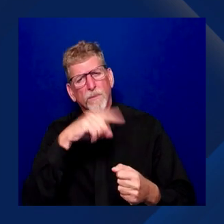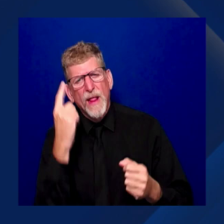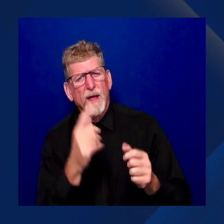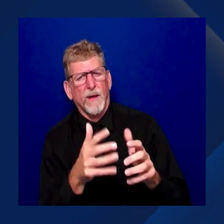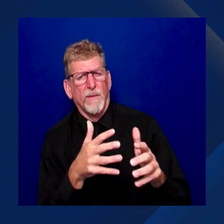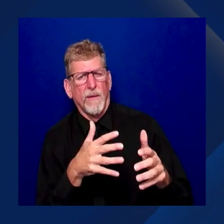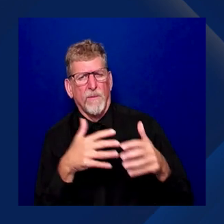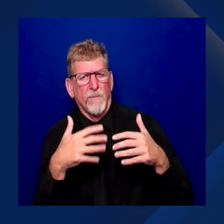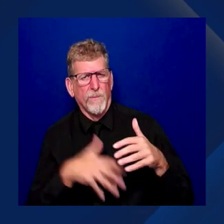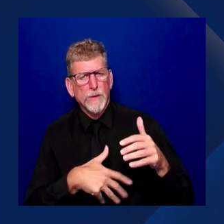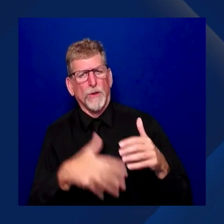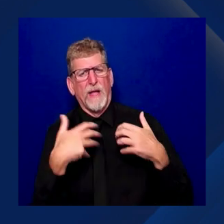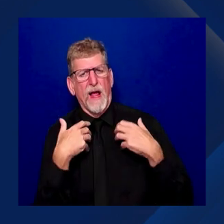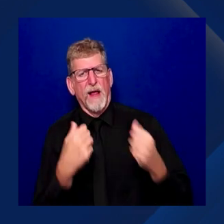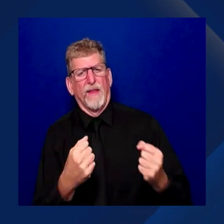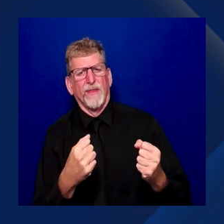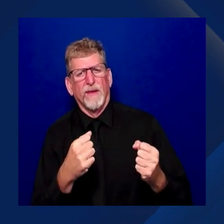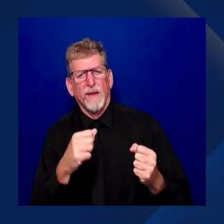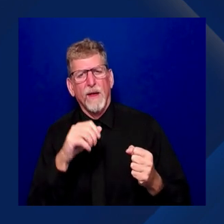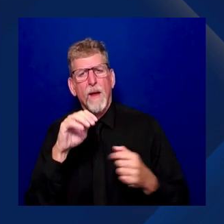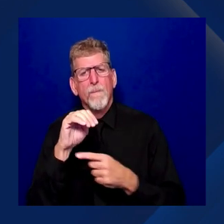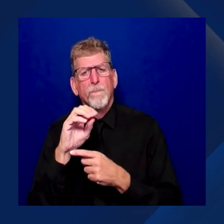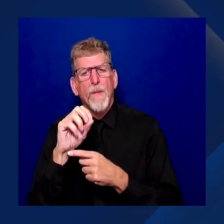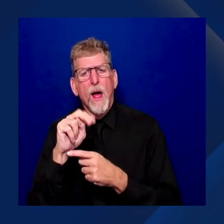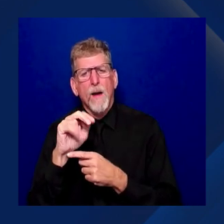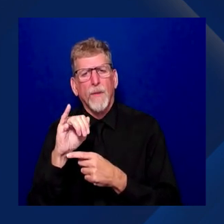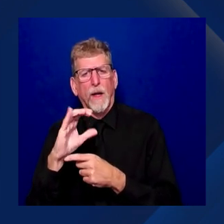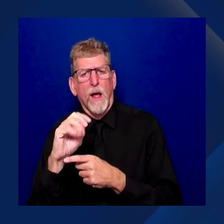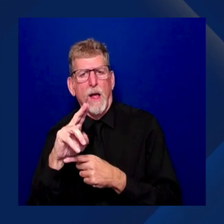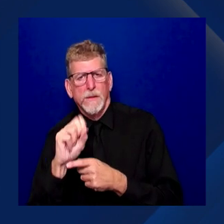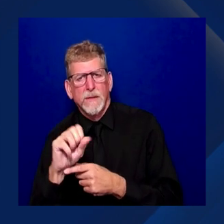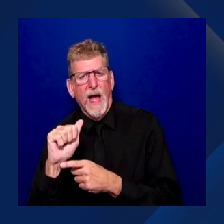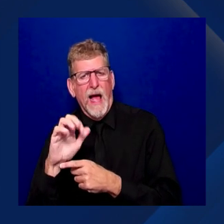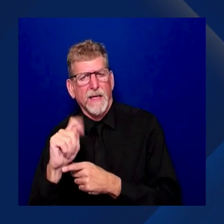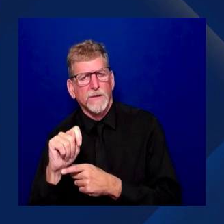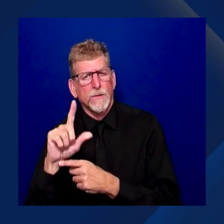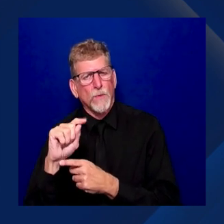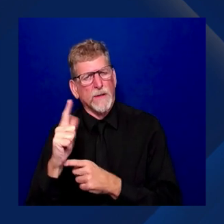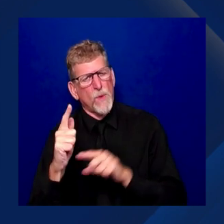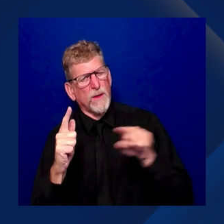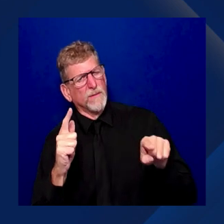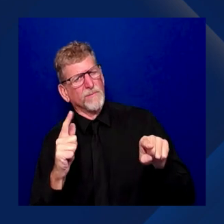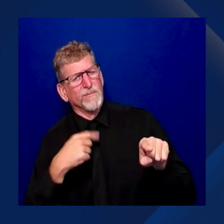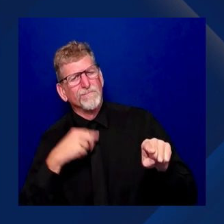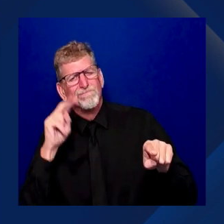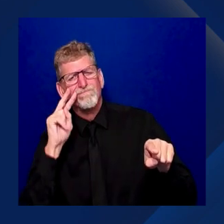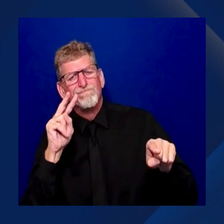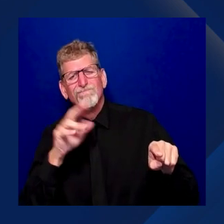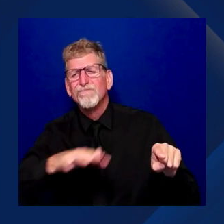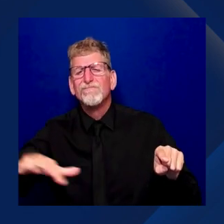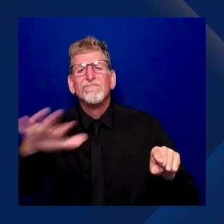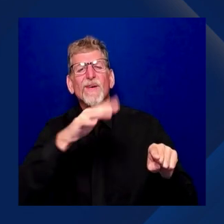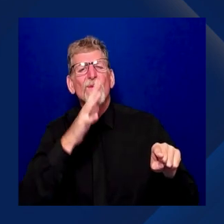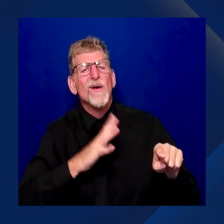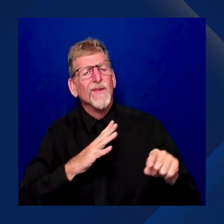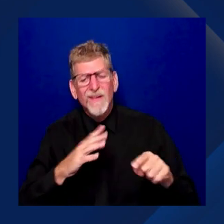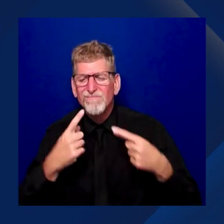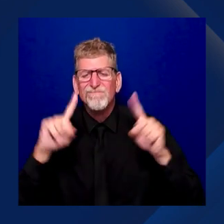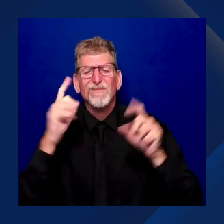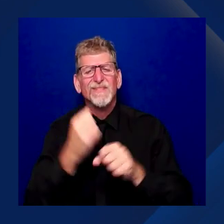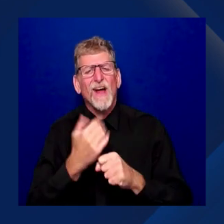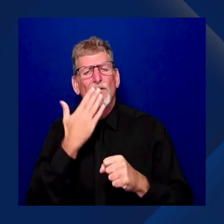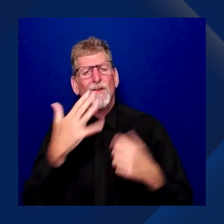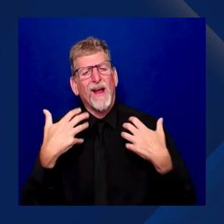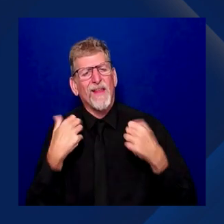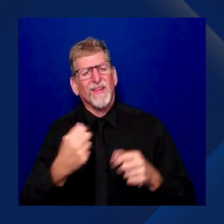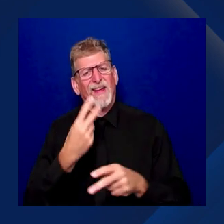toward the day when all women have a healthy birth experience. My name is Dr. Tamika Agusti. I am an obstetrician gynecologist